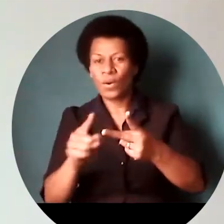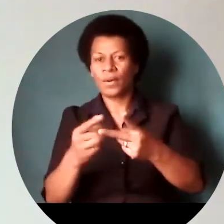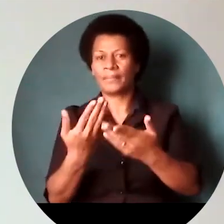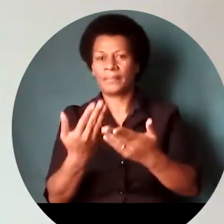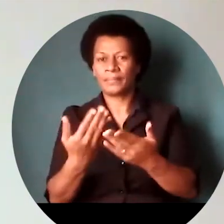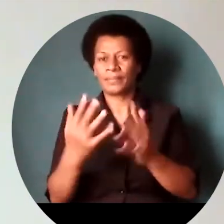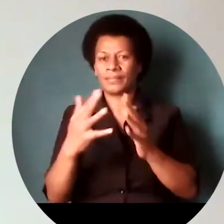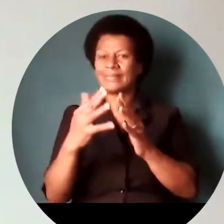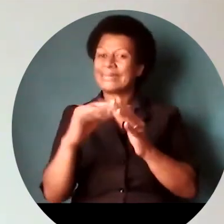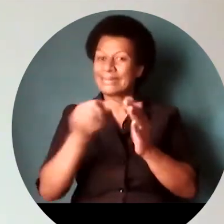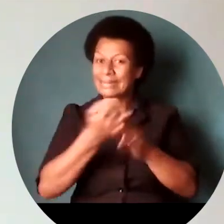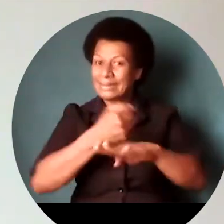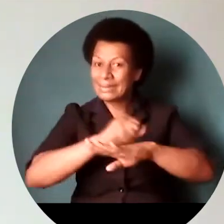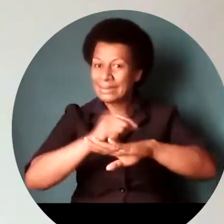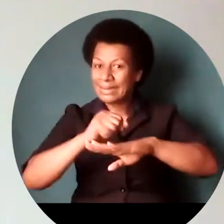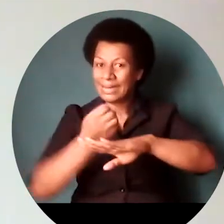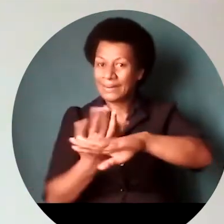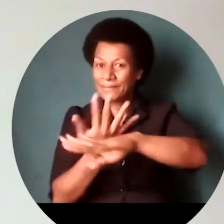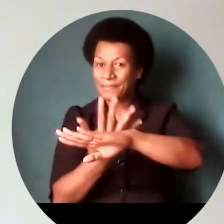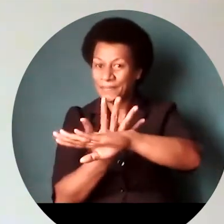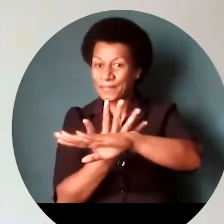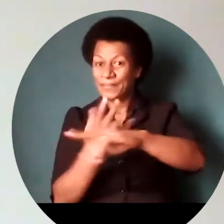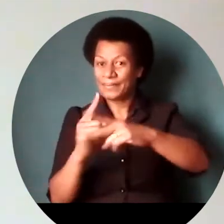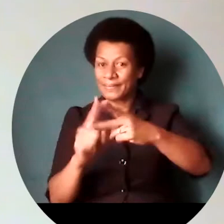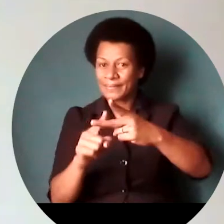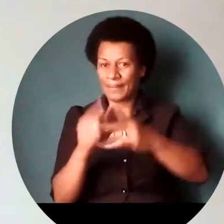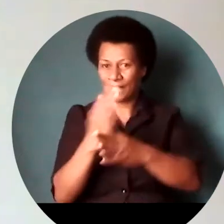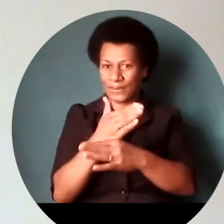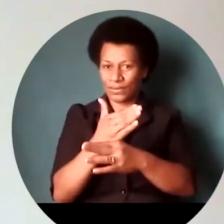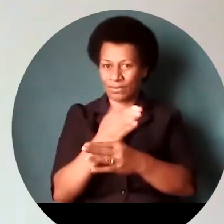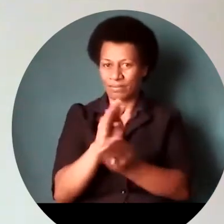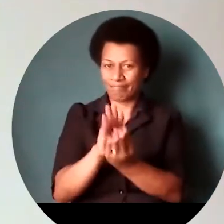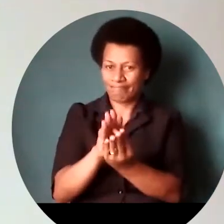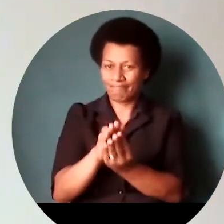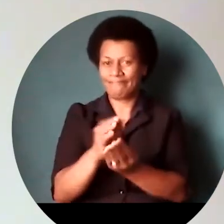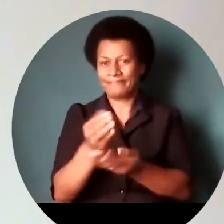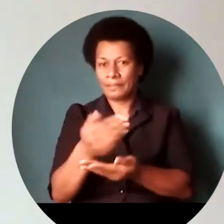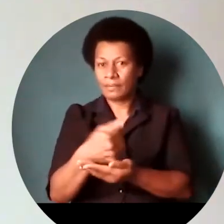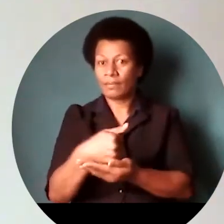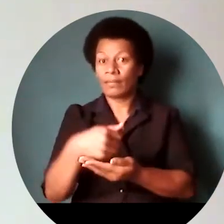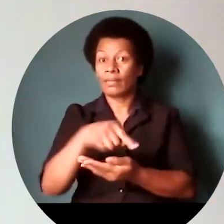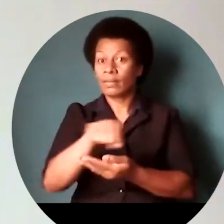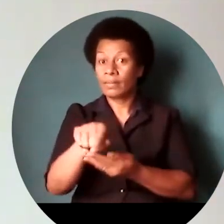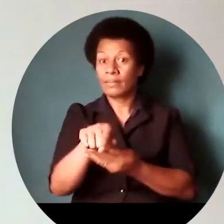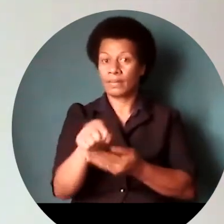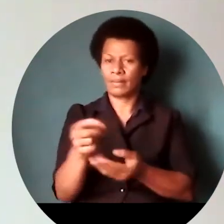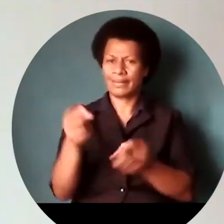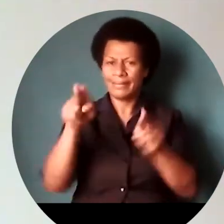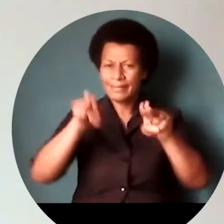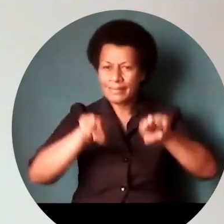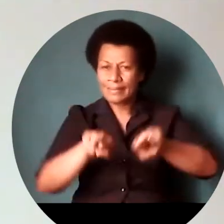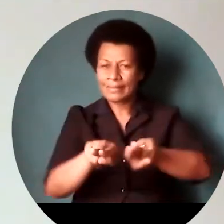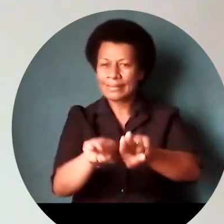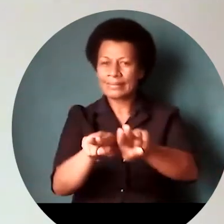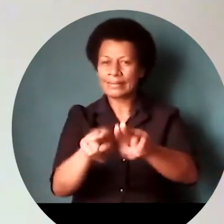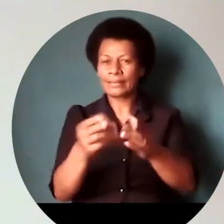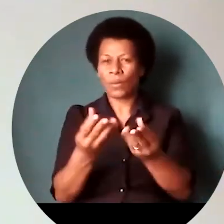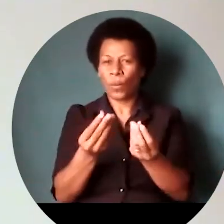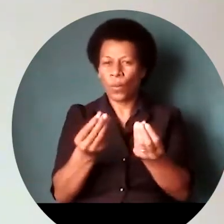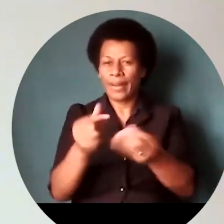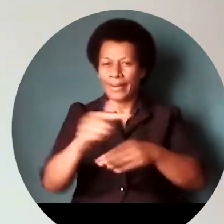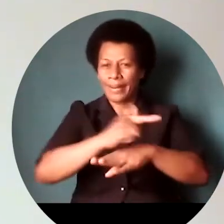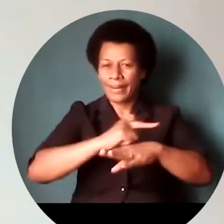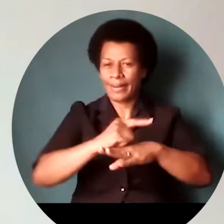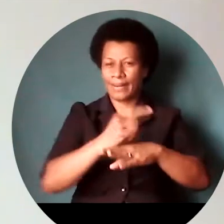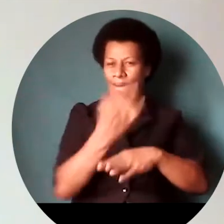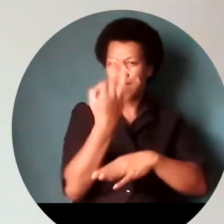improve the livelihood of the Nandaro village as part of the community engagement project, to increase capacity